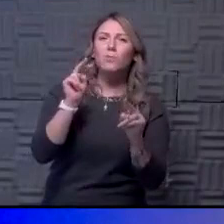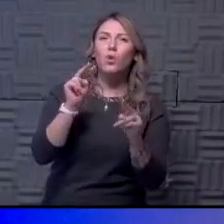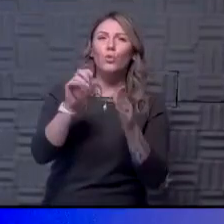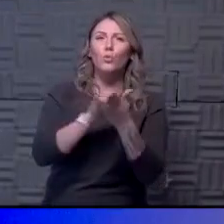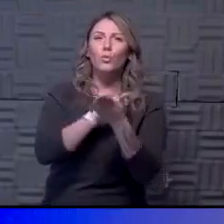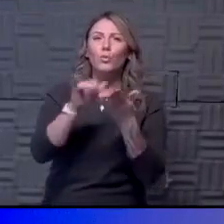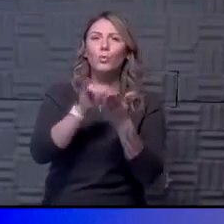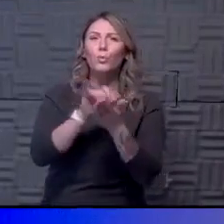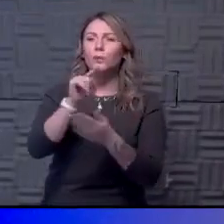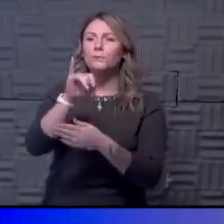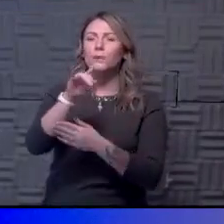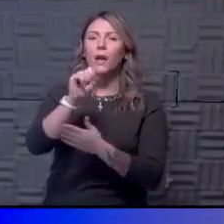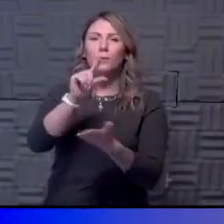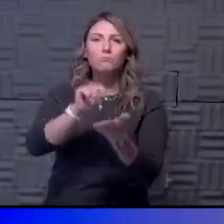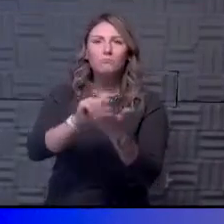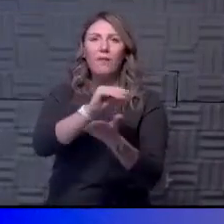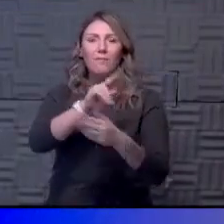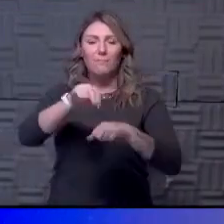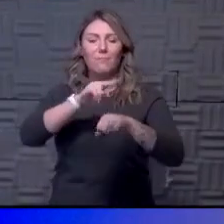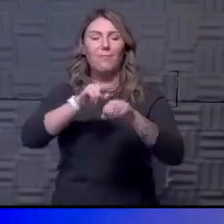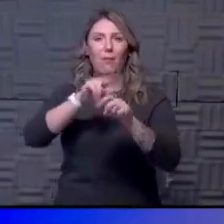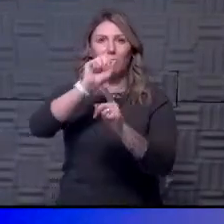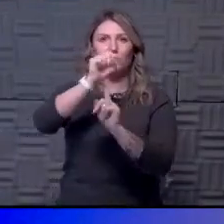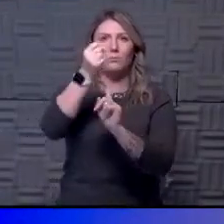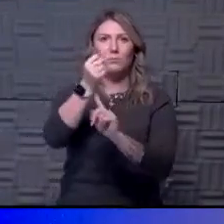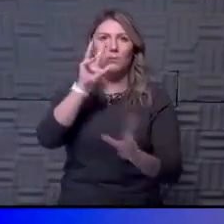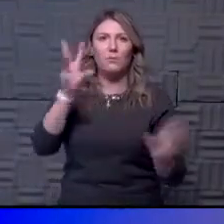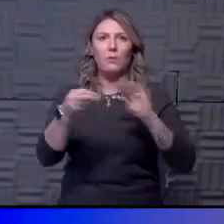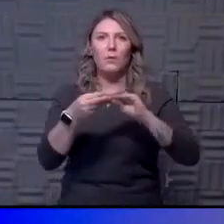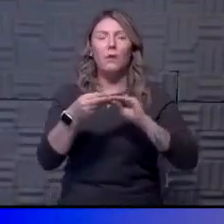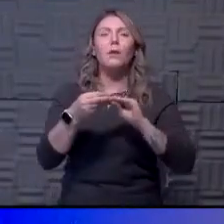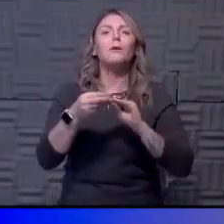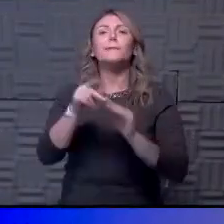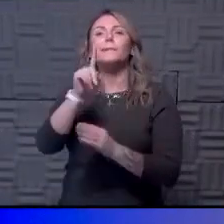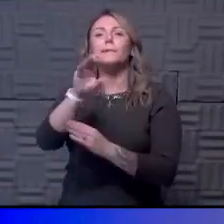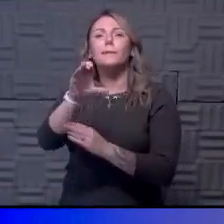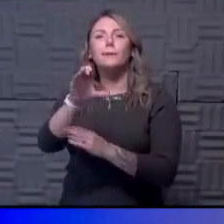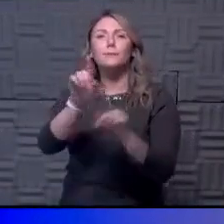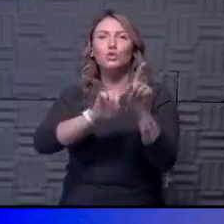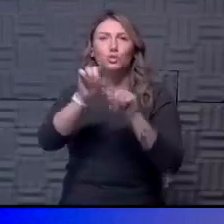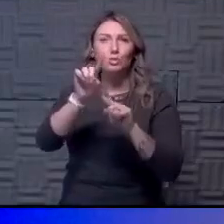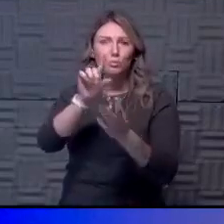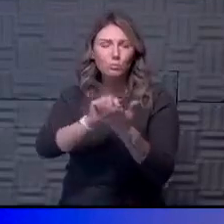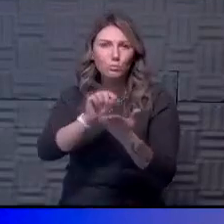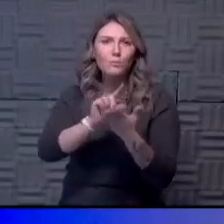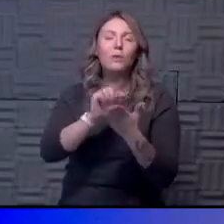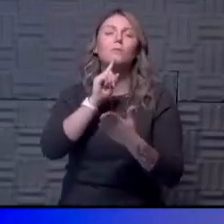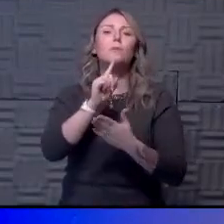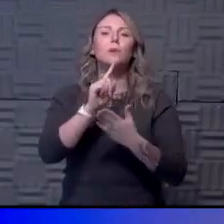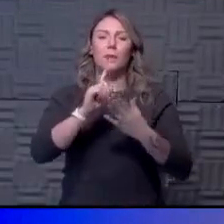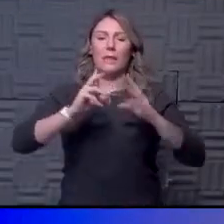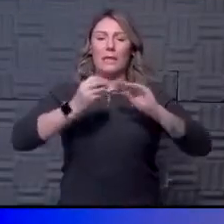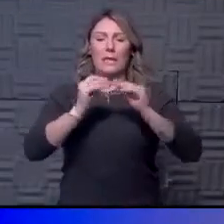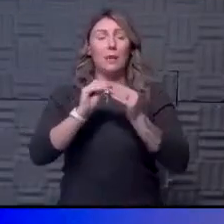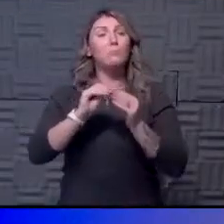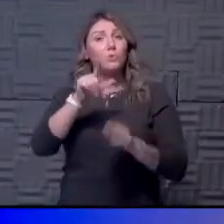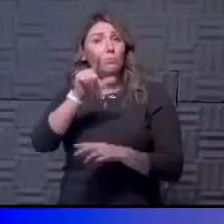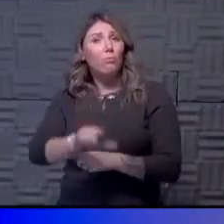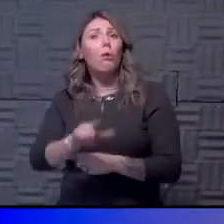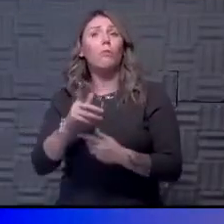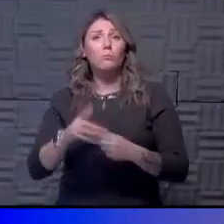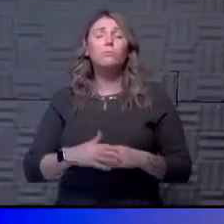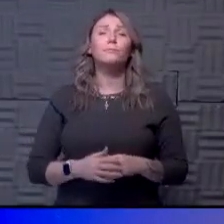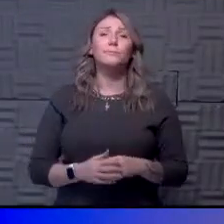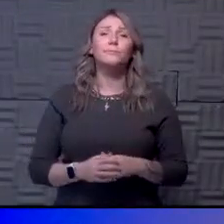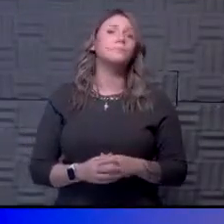and the national cases, but also Kansas City Star and the local cases around here, still that number is still pretty